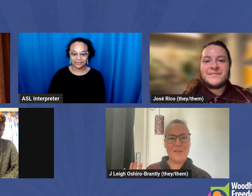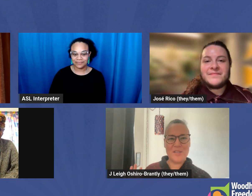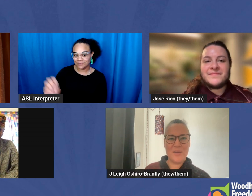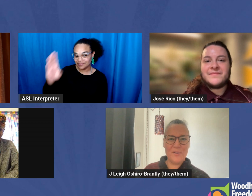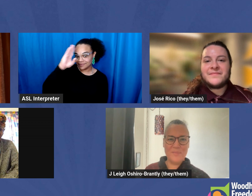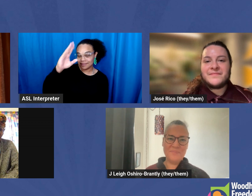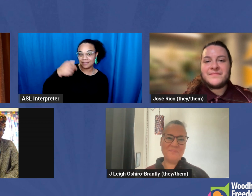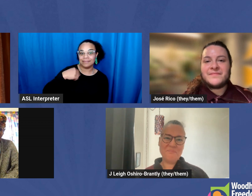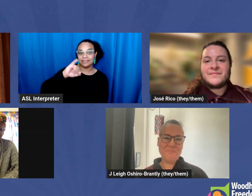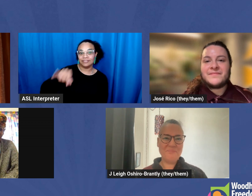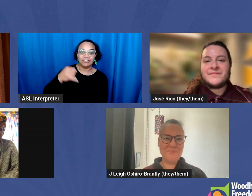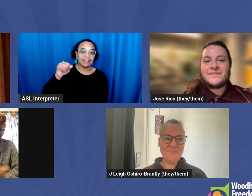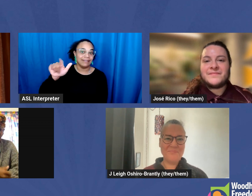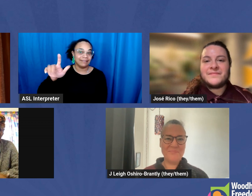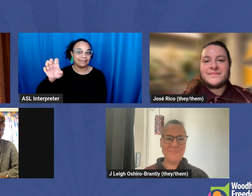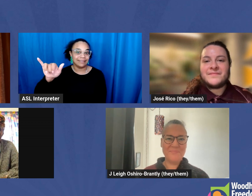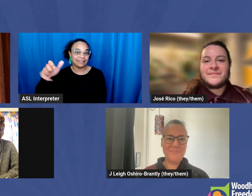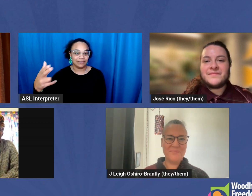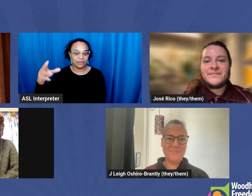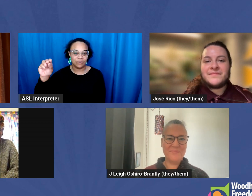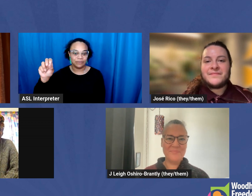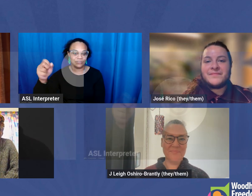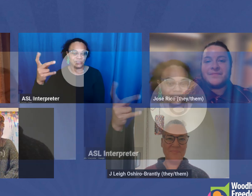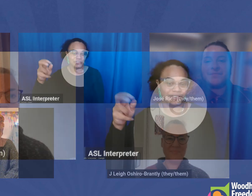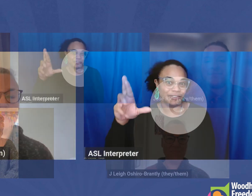Hi, I'm Jaylee Oshiro.